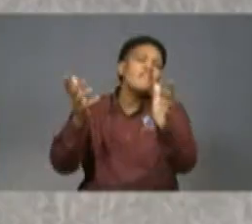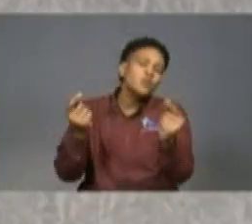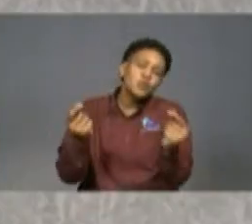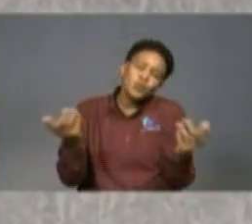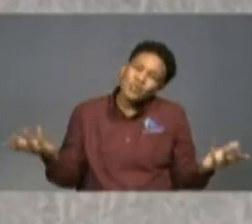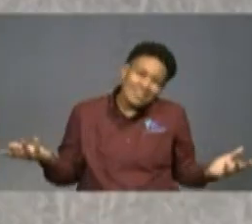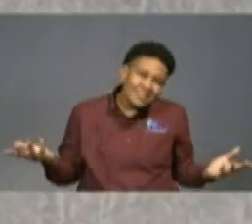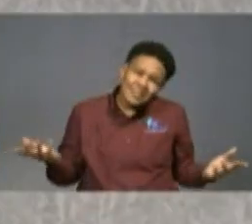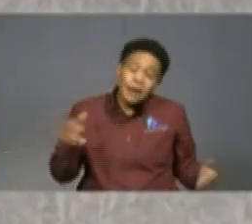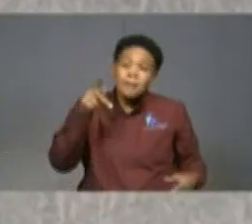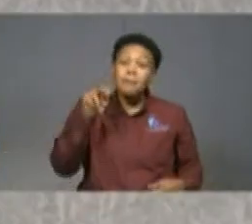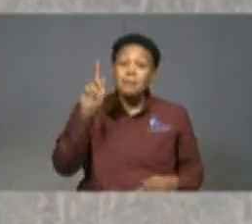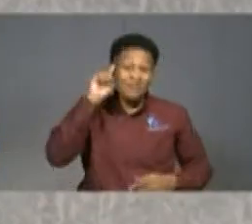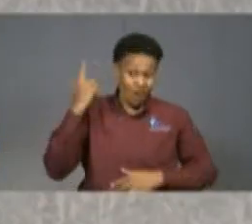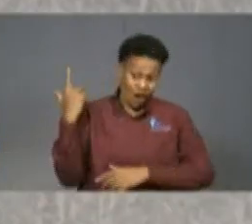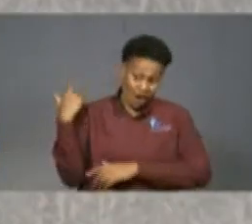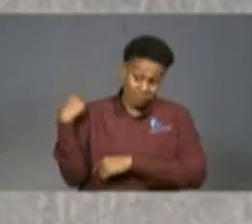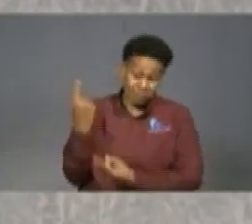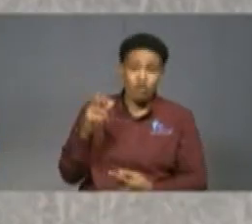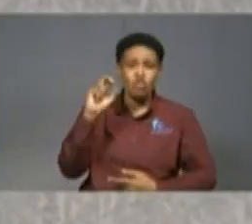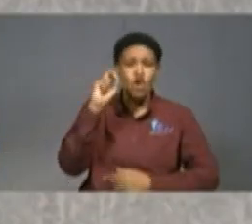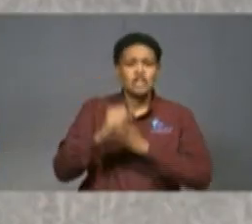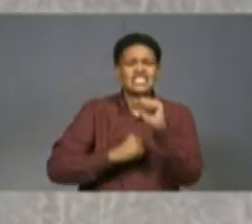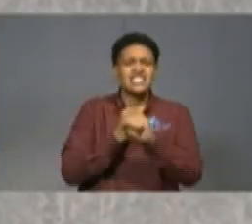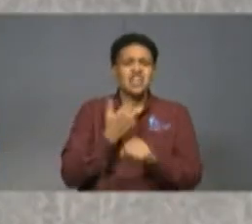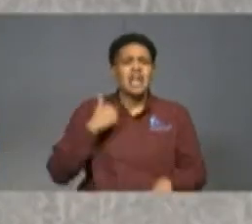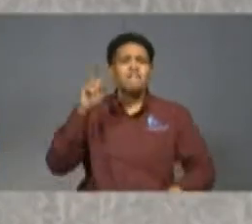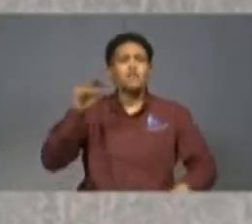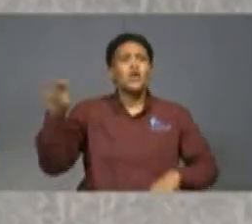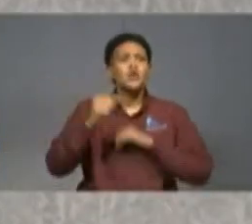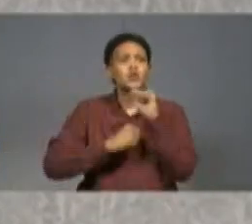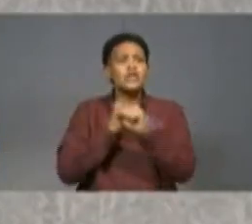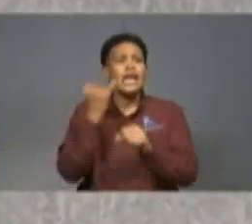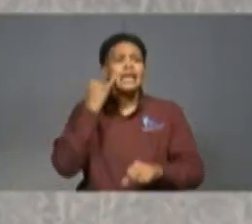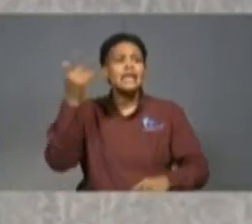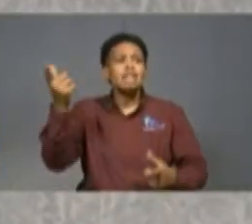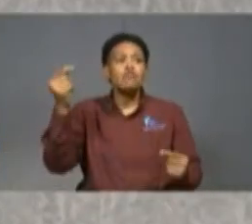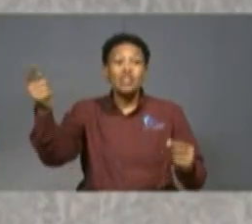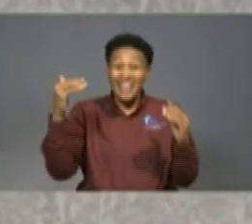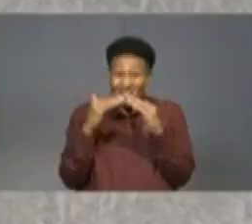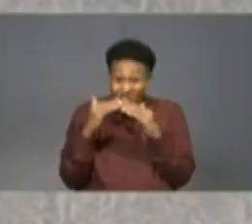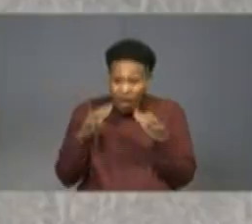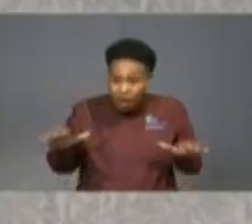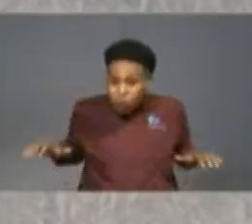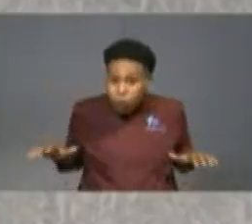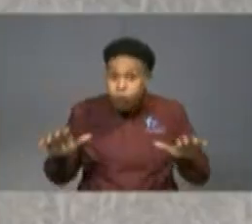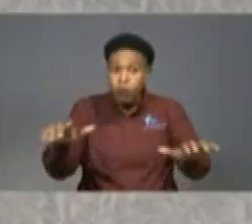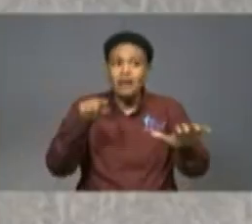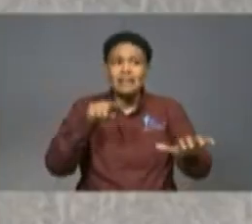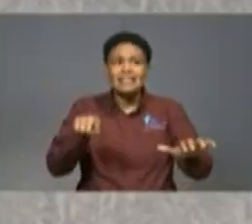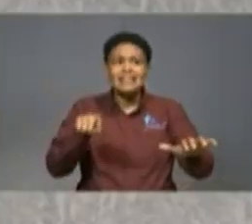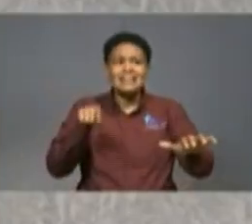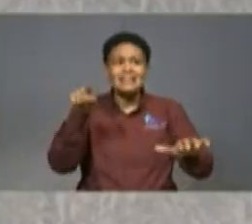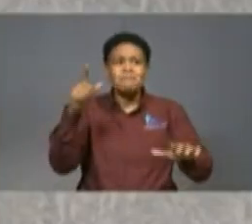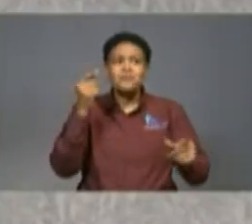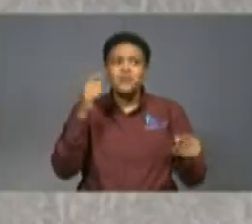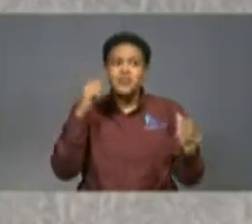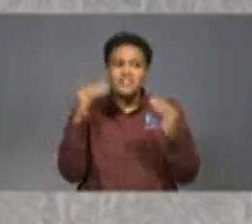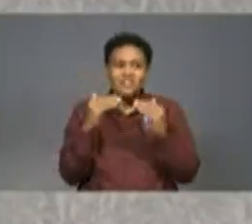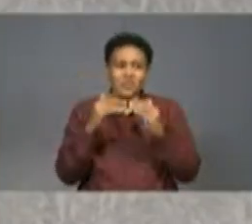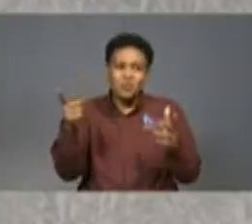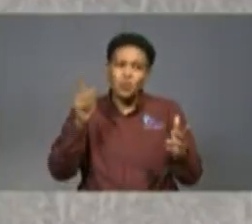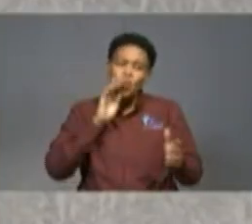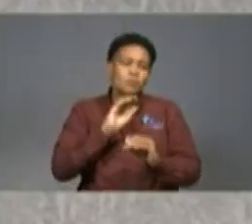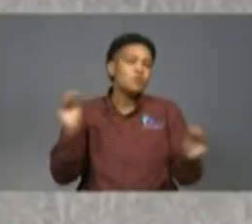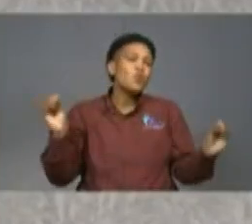of the last 30 years, they had 22 years. If they had done their fair share, this is a relay. If they had done their fair share, Mr.